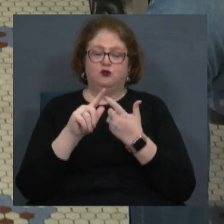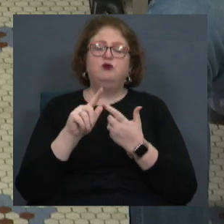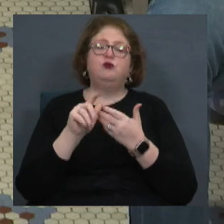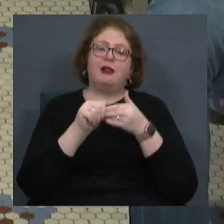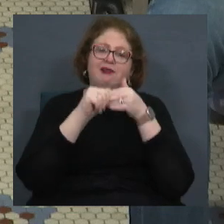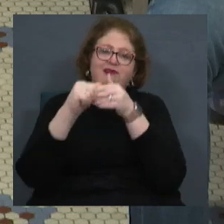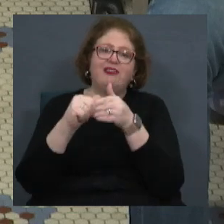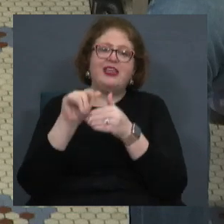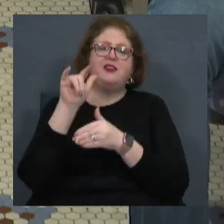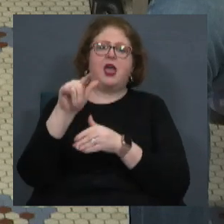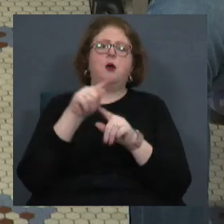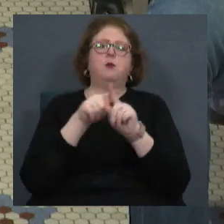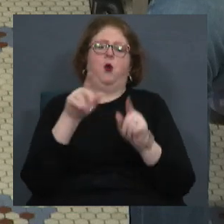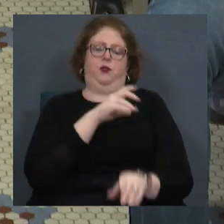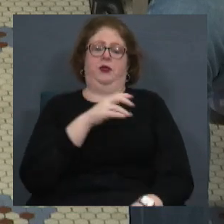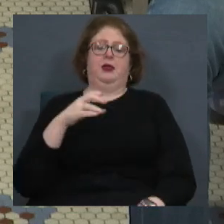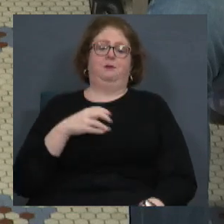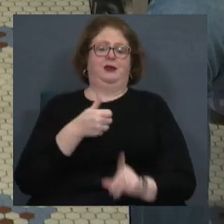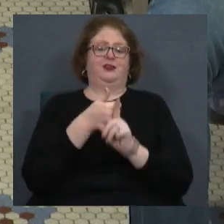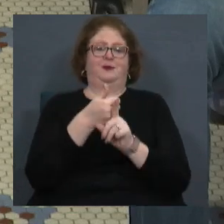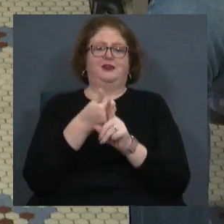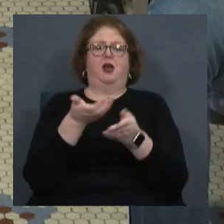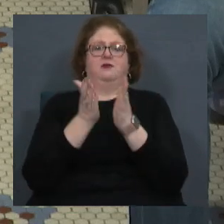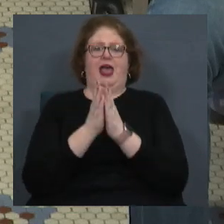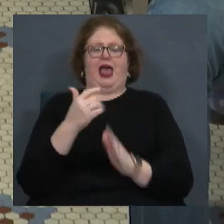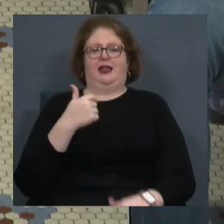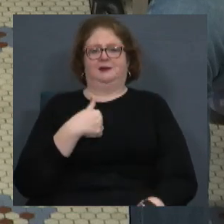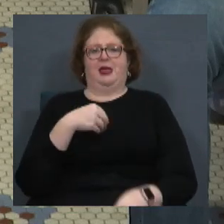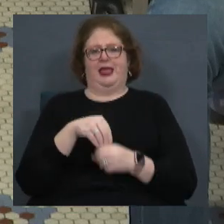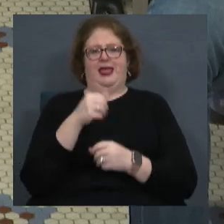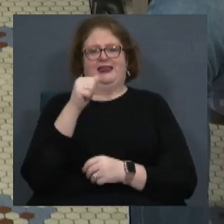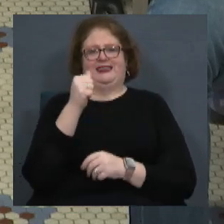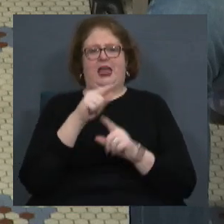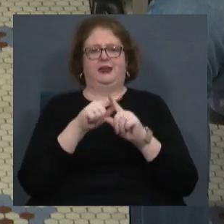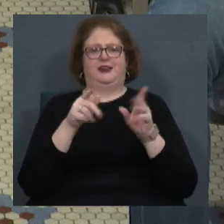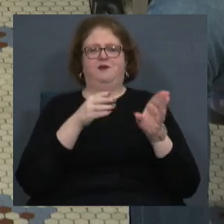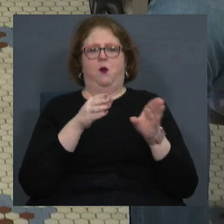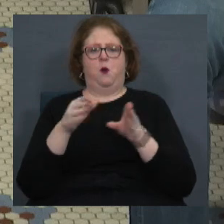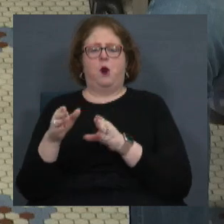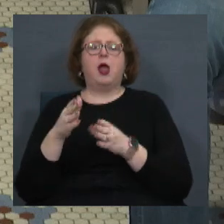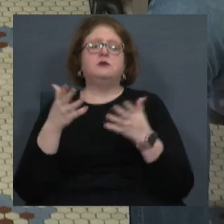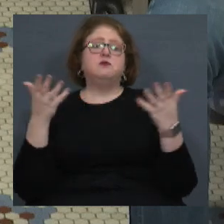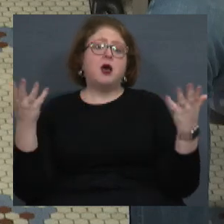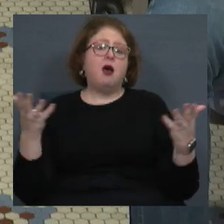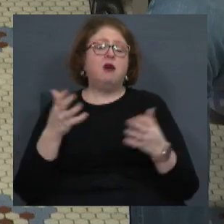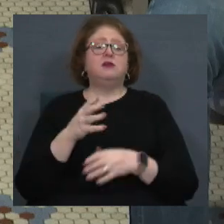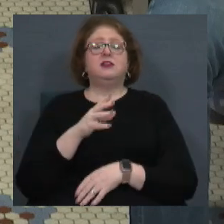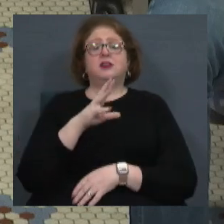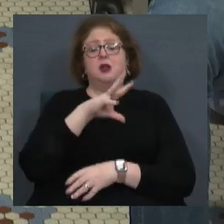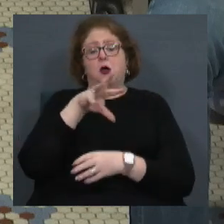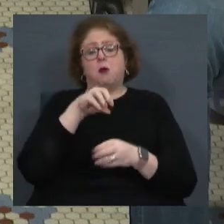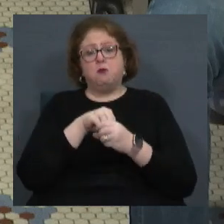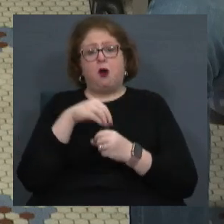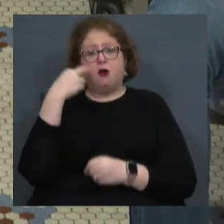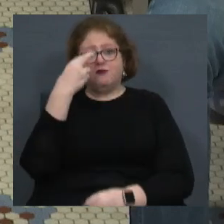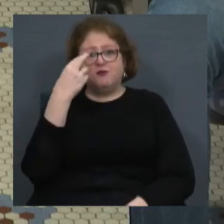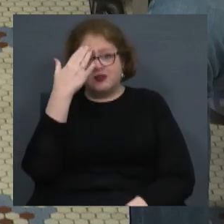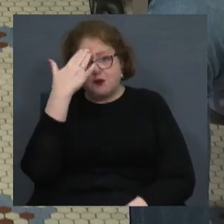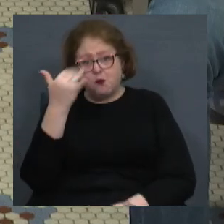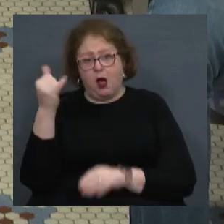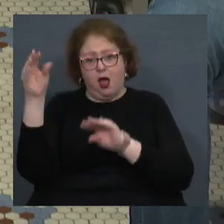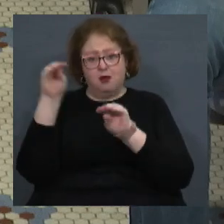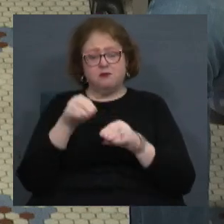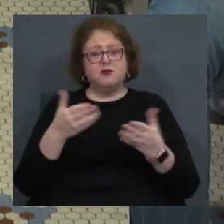at least 10 different ways when we were talking. And part of it is what we're seeing right here today. It's about community. One of the most